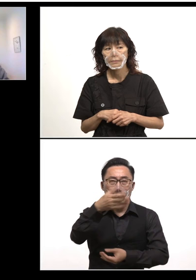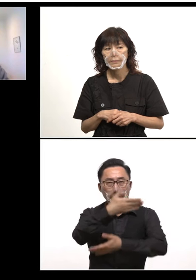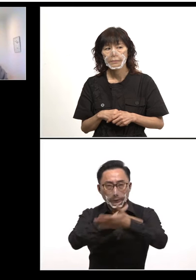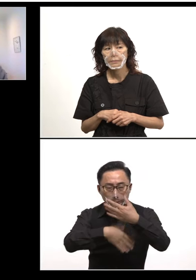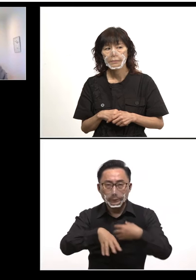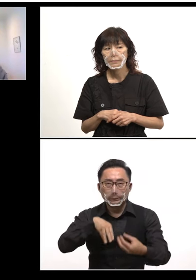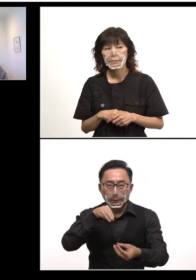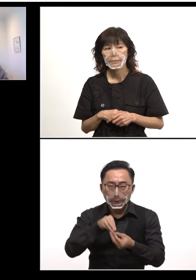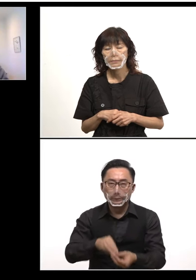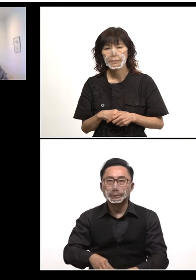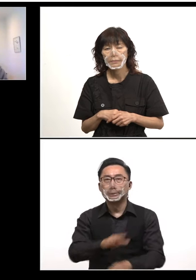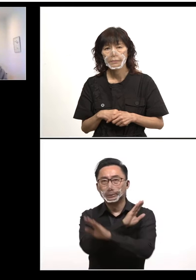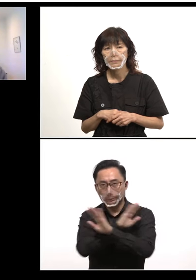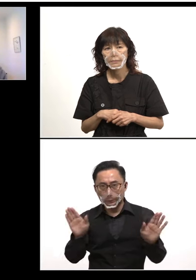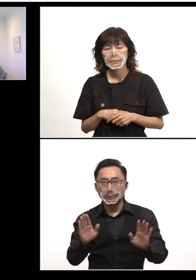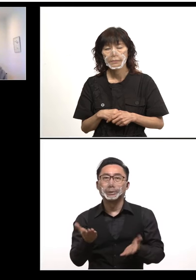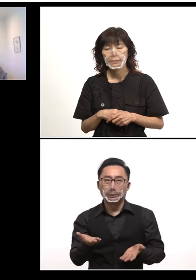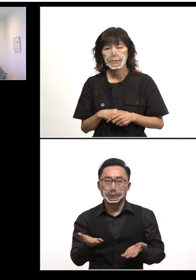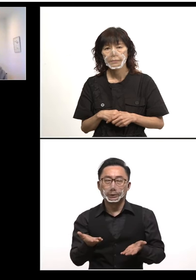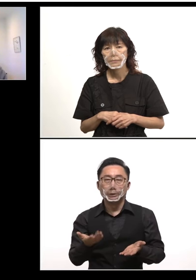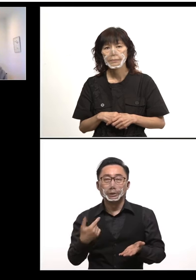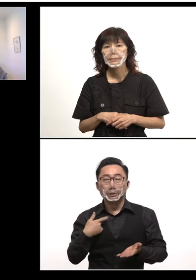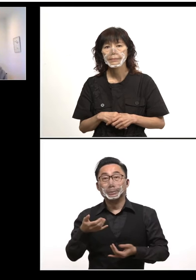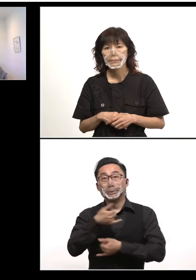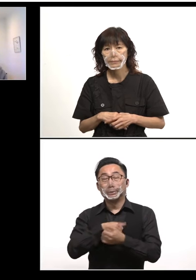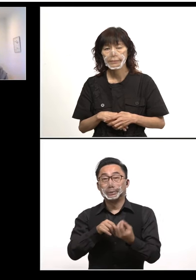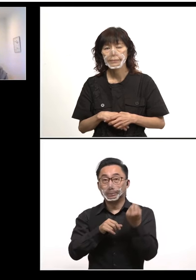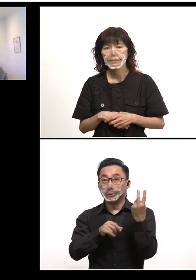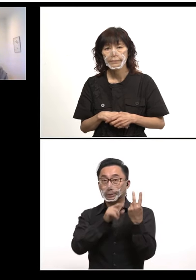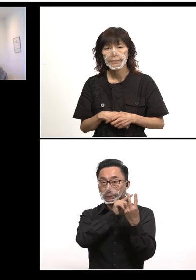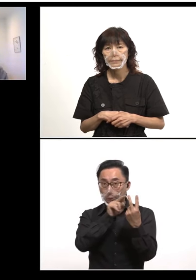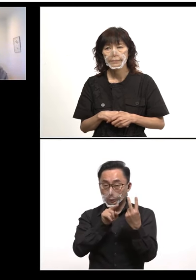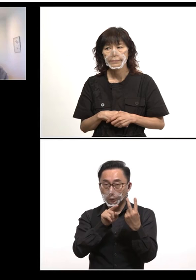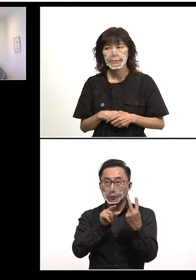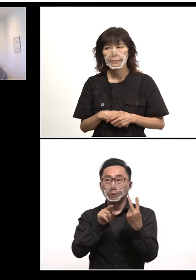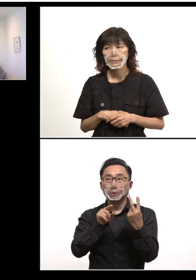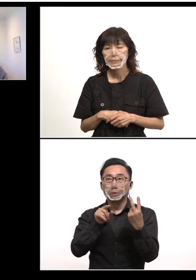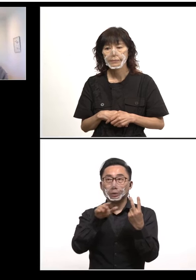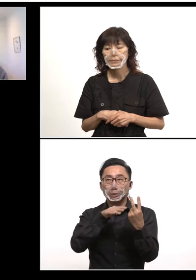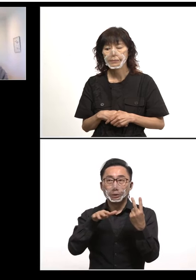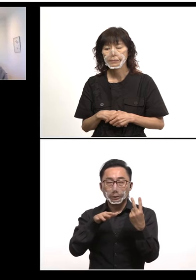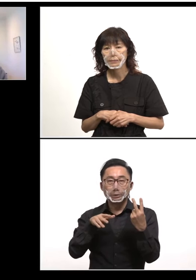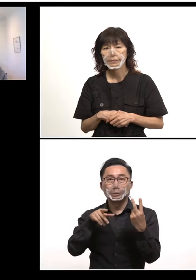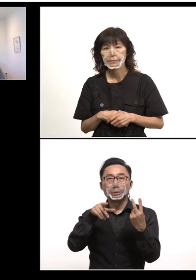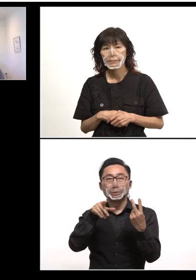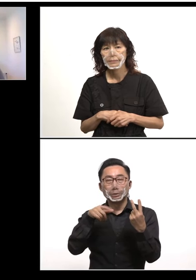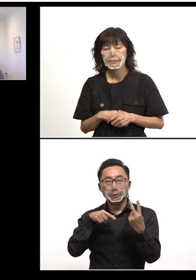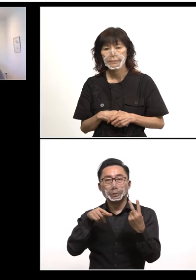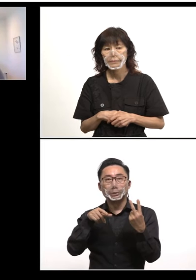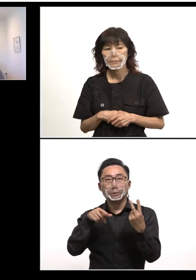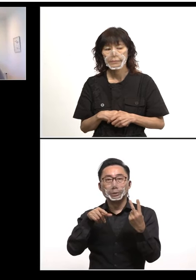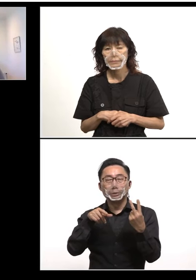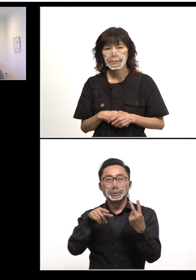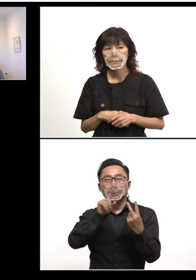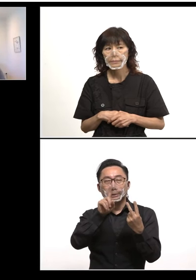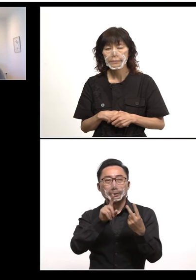There are performances that are put on a community level, which is more about sympathy, and then perhaps this more professional